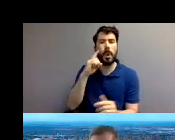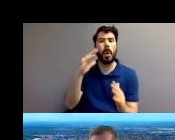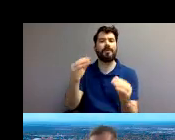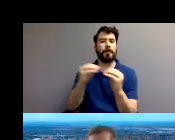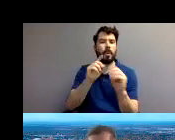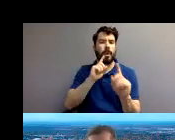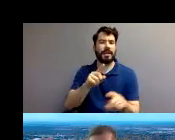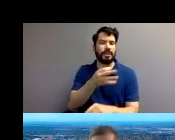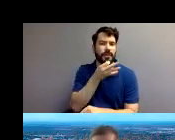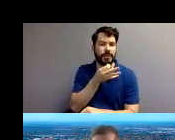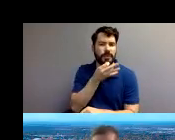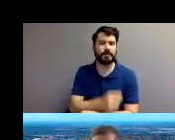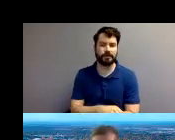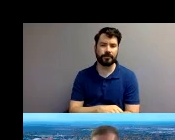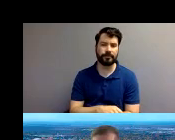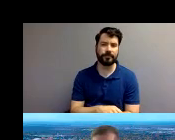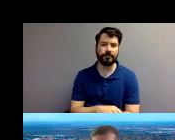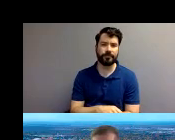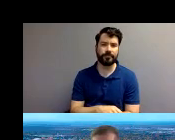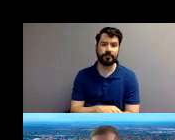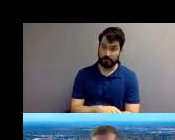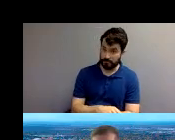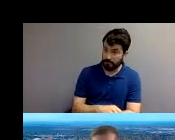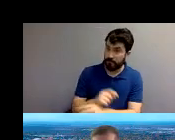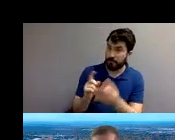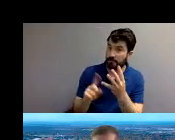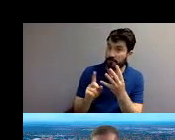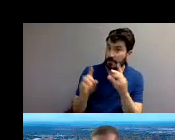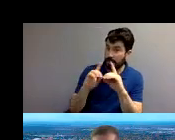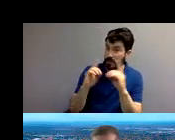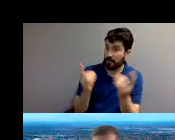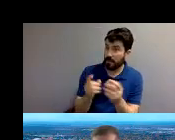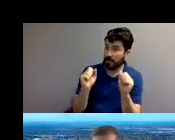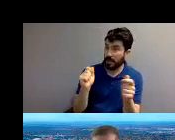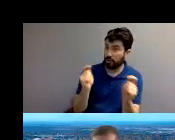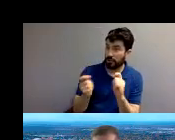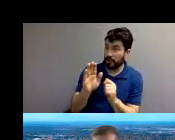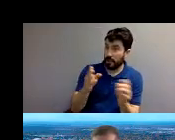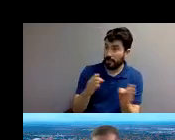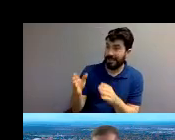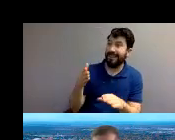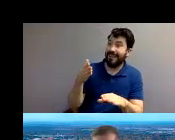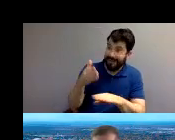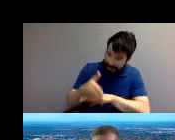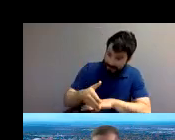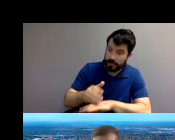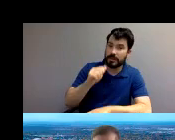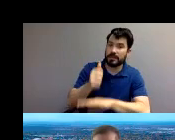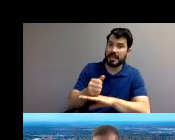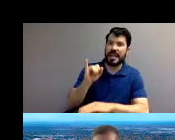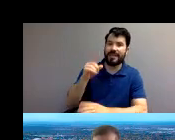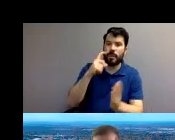soon. Okay. Can departments modify their plans after implementation if they recognize the model